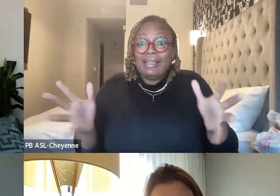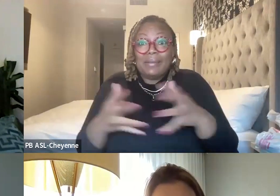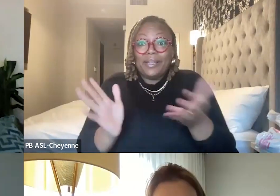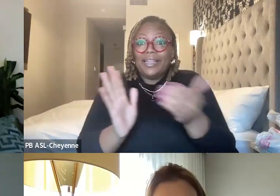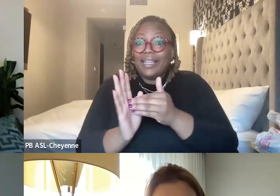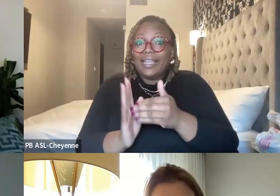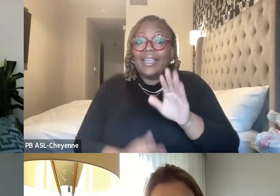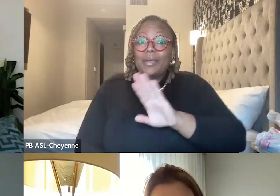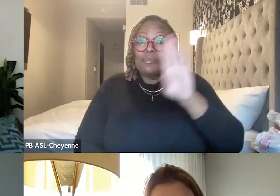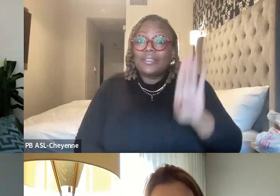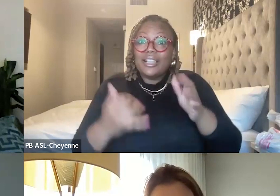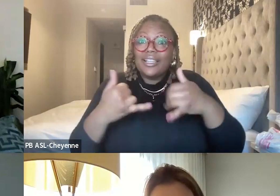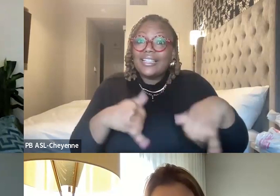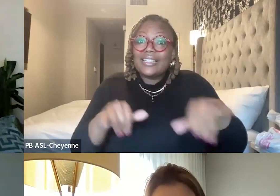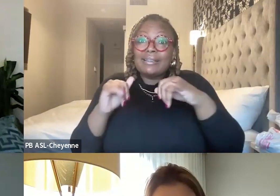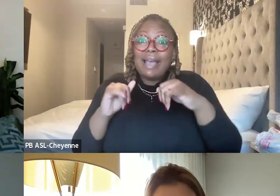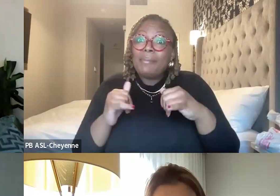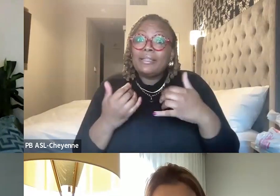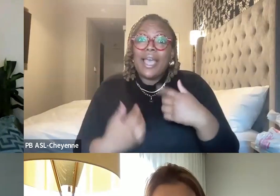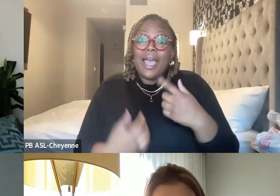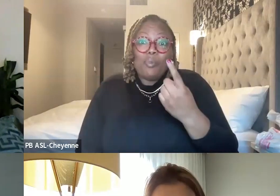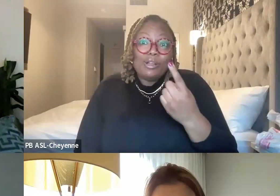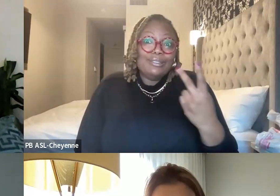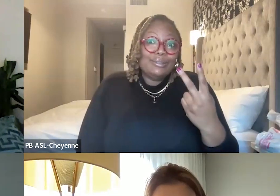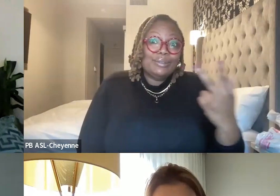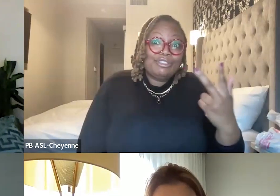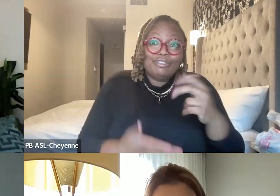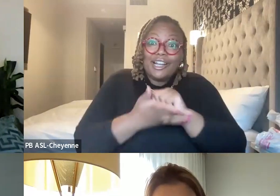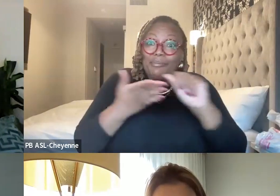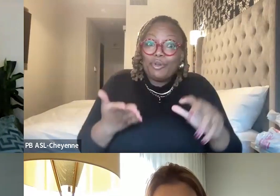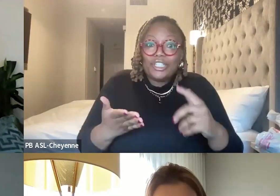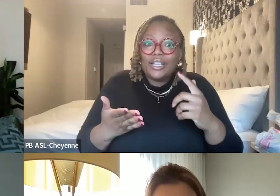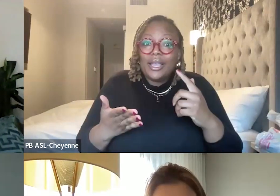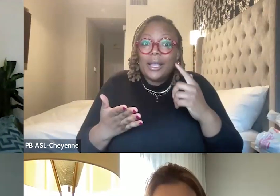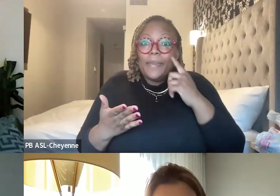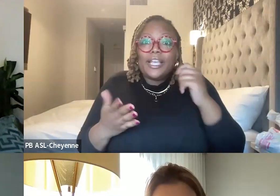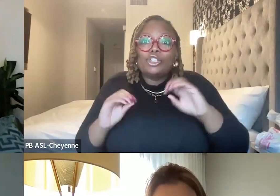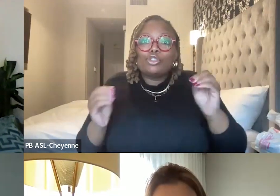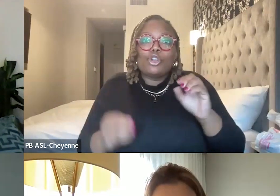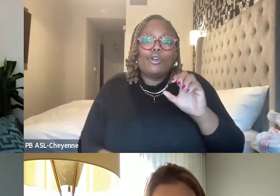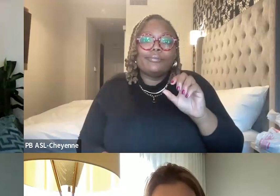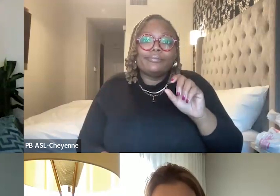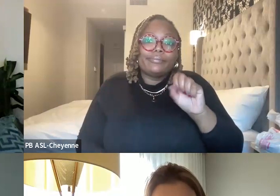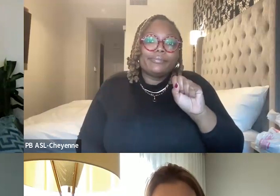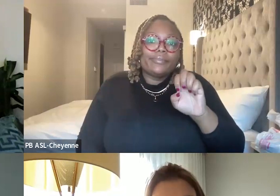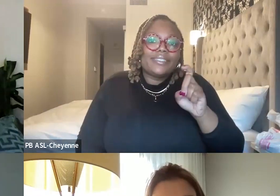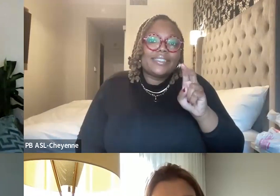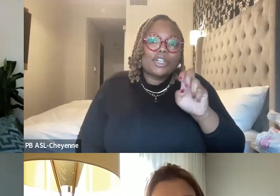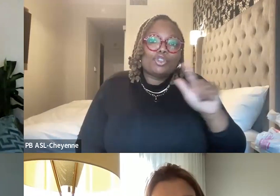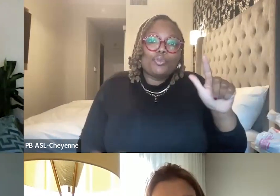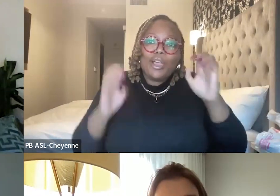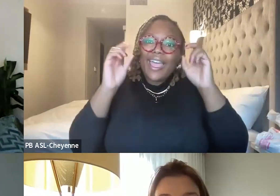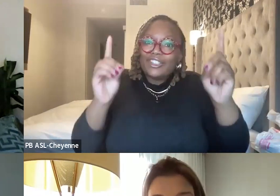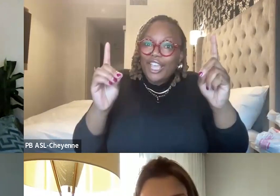very common to have 1, 2, and 3 abortions, because there is no sexual education to change the situation.